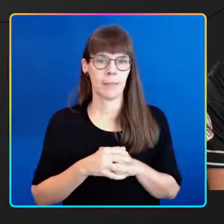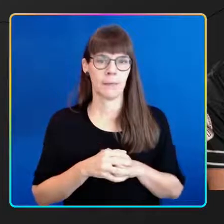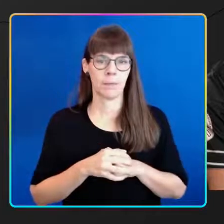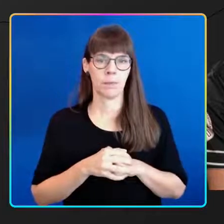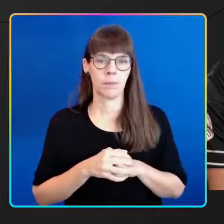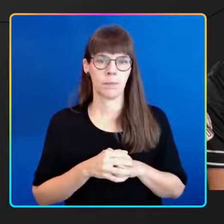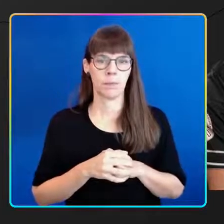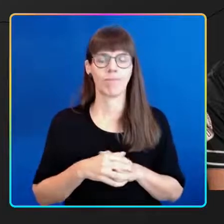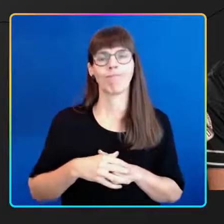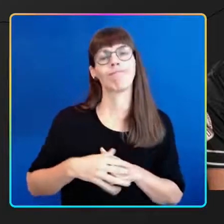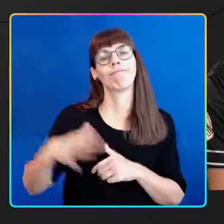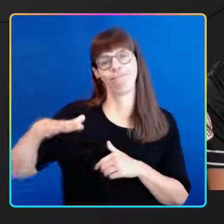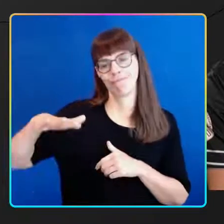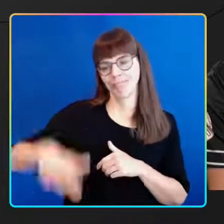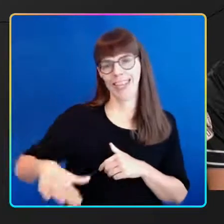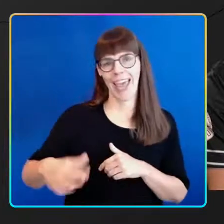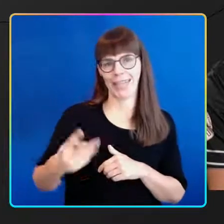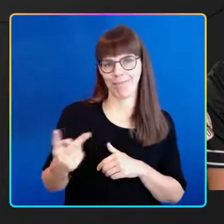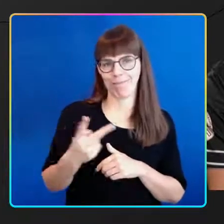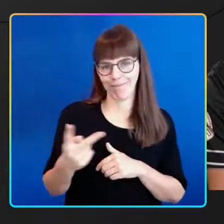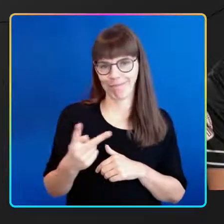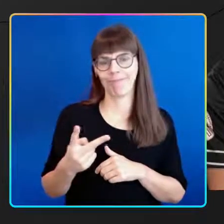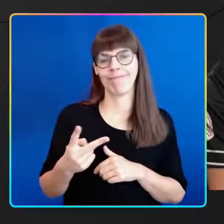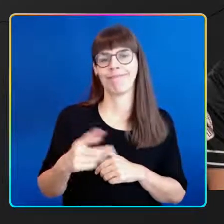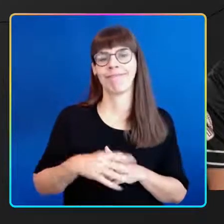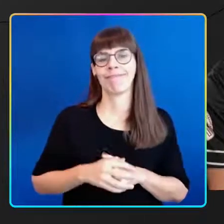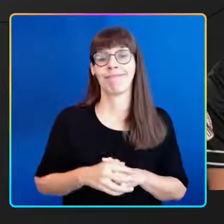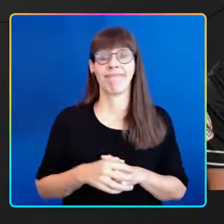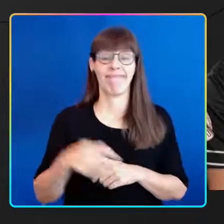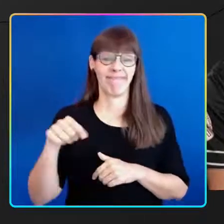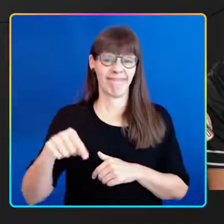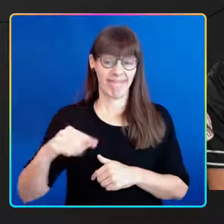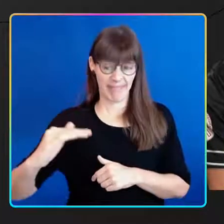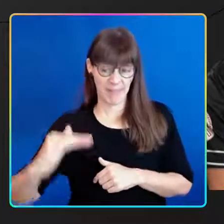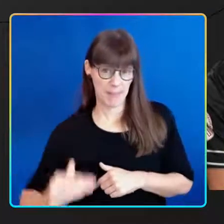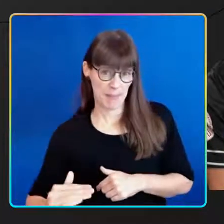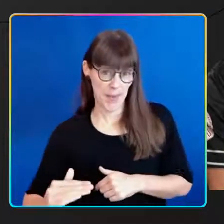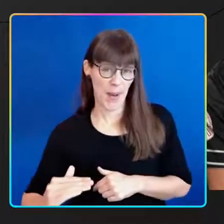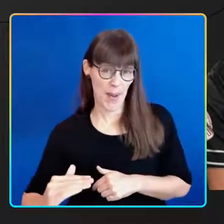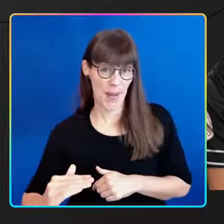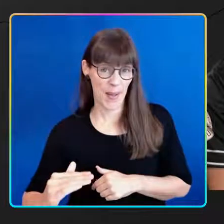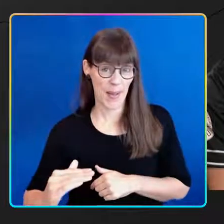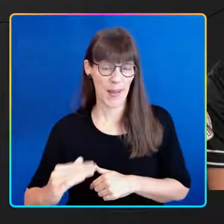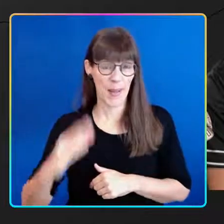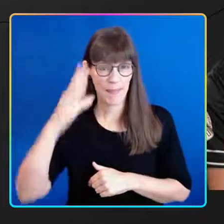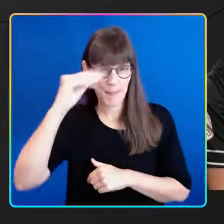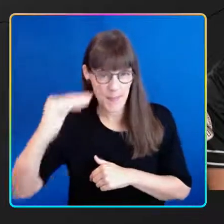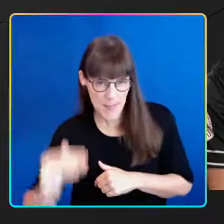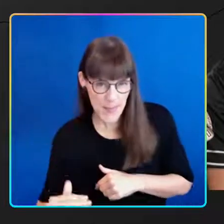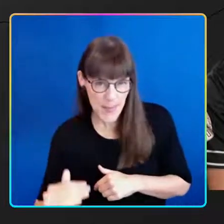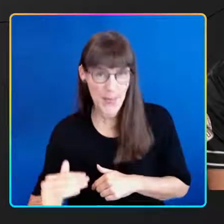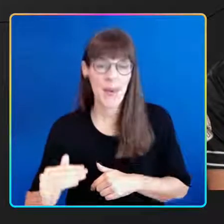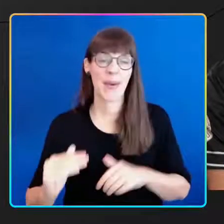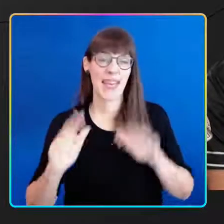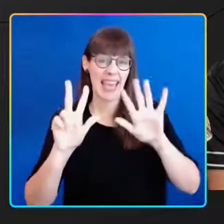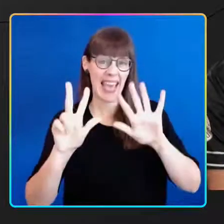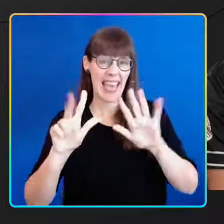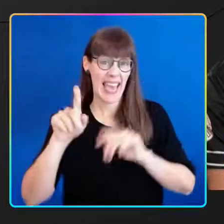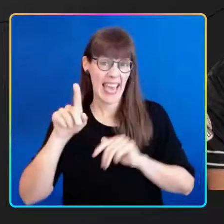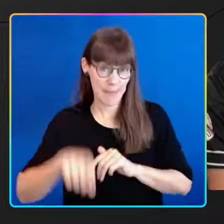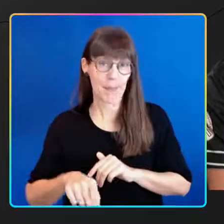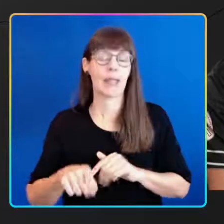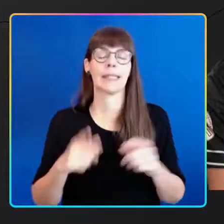child, so my baby is a 8 months baby boy, and my husband. So we are working